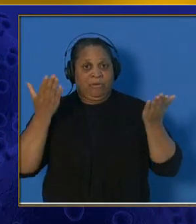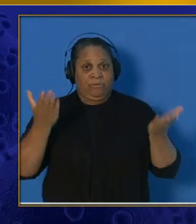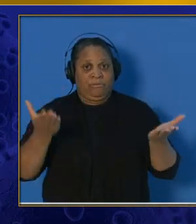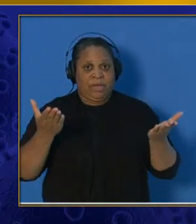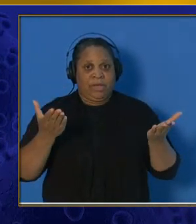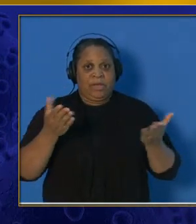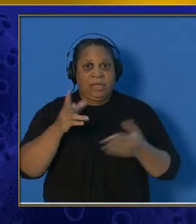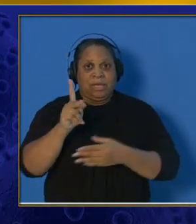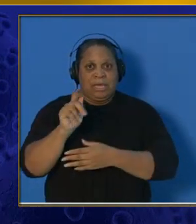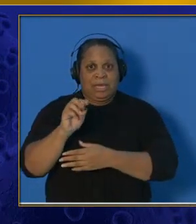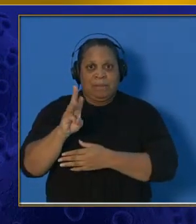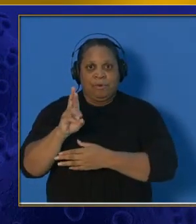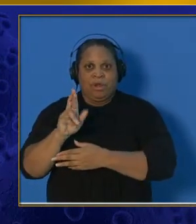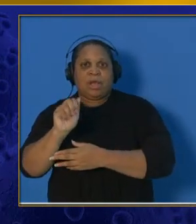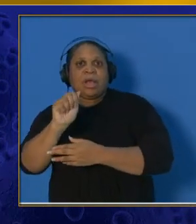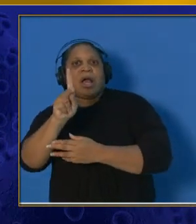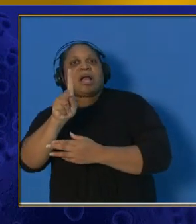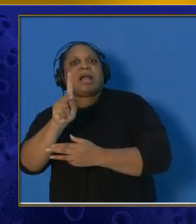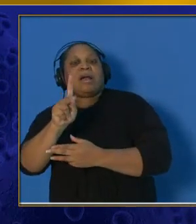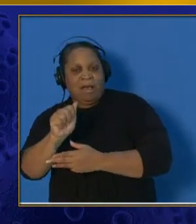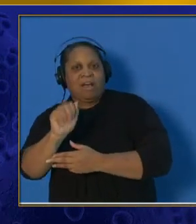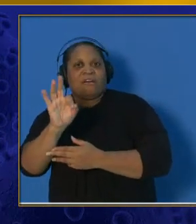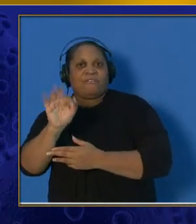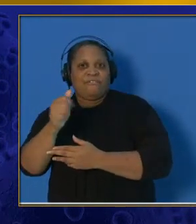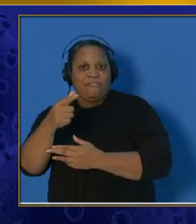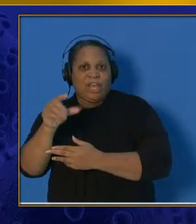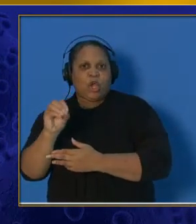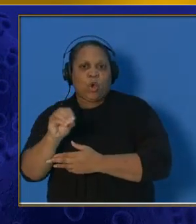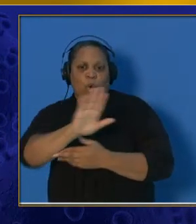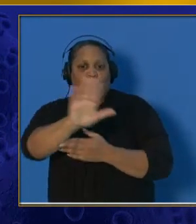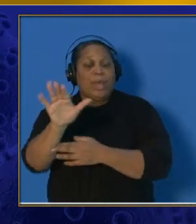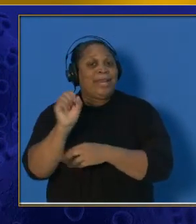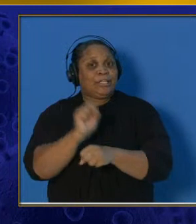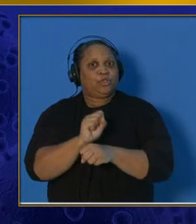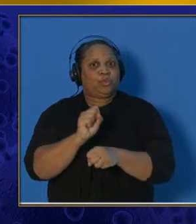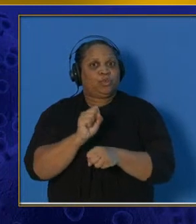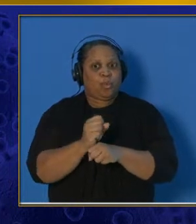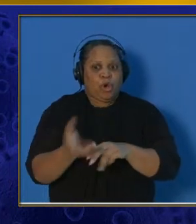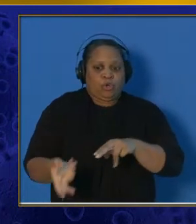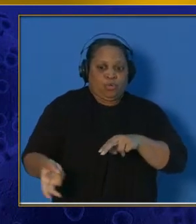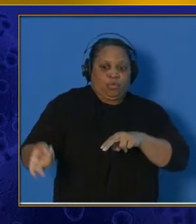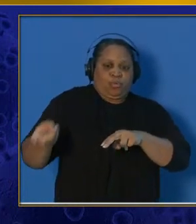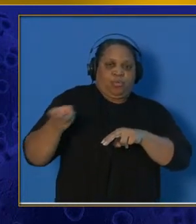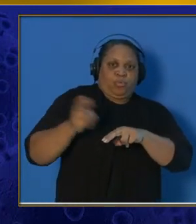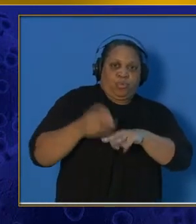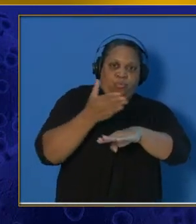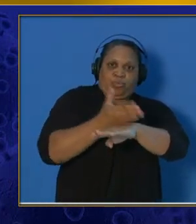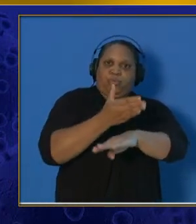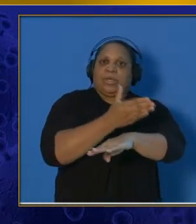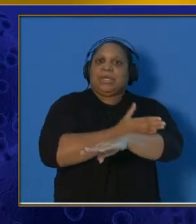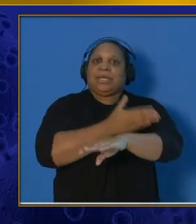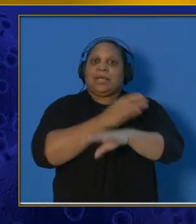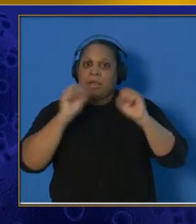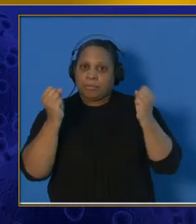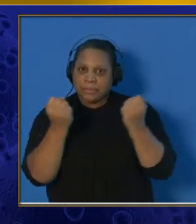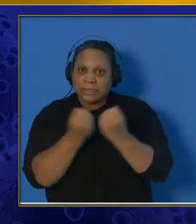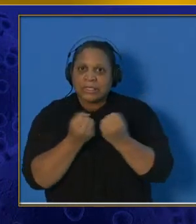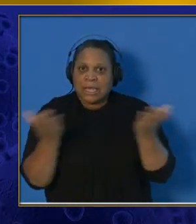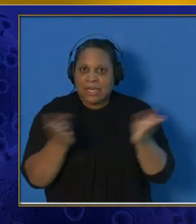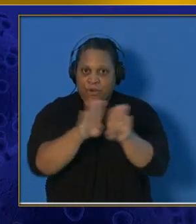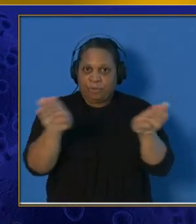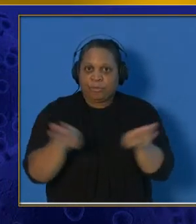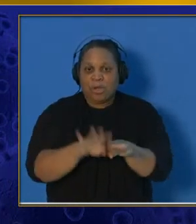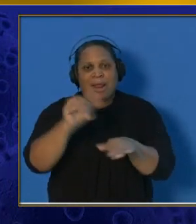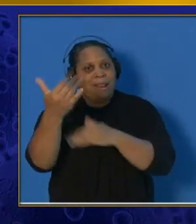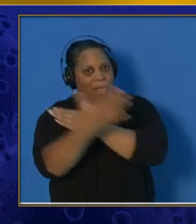Dr. Karama-Kafego and the work he contributed to advance Bermuda's society and many countries around the